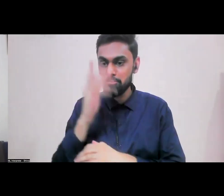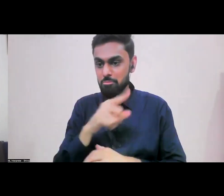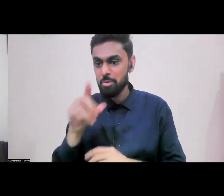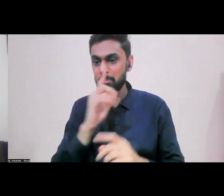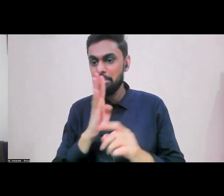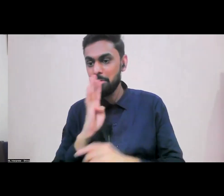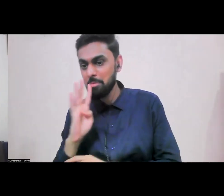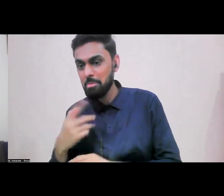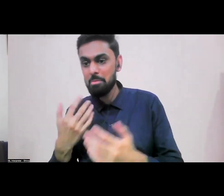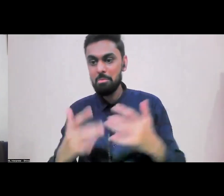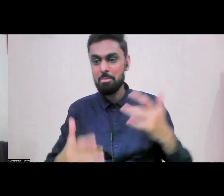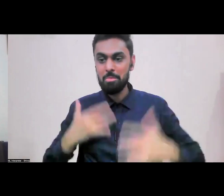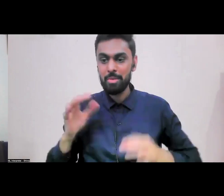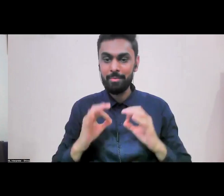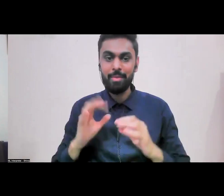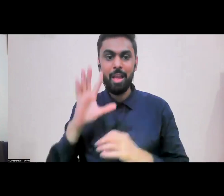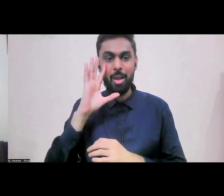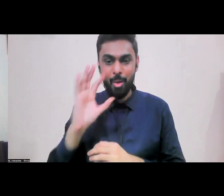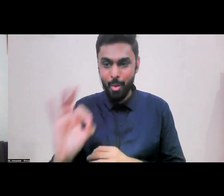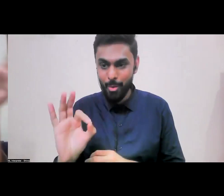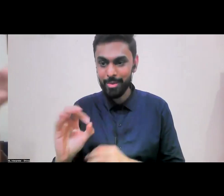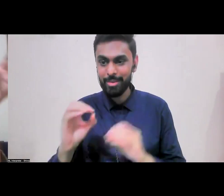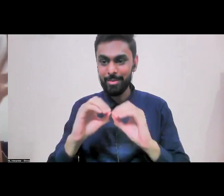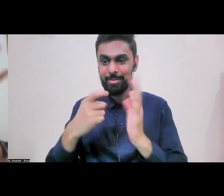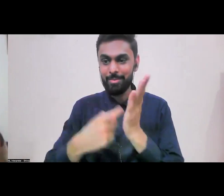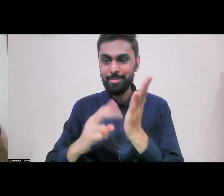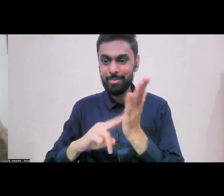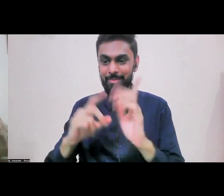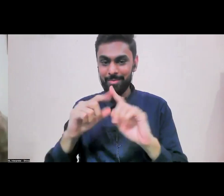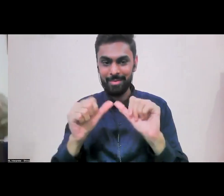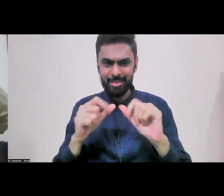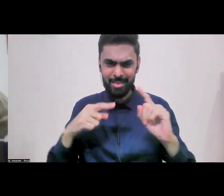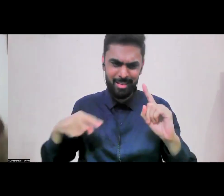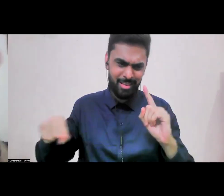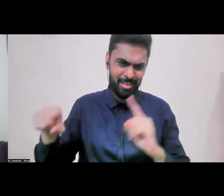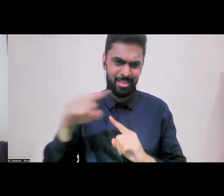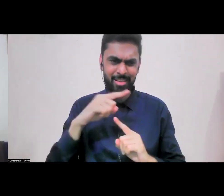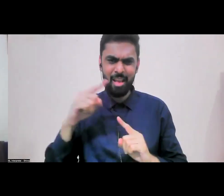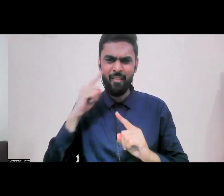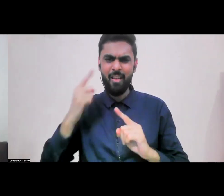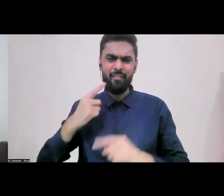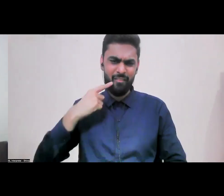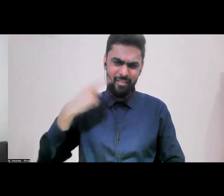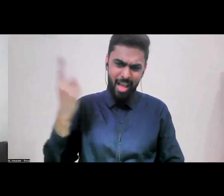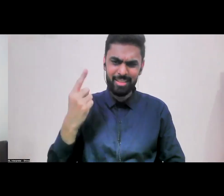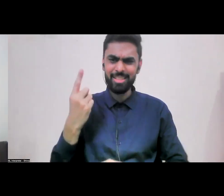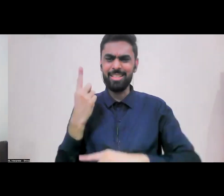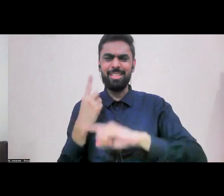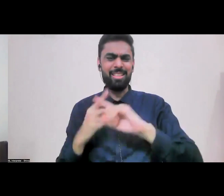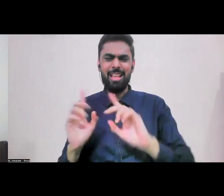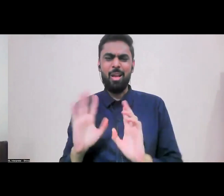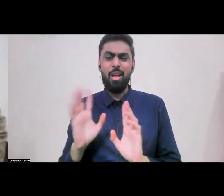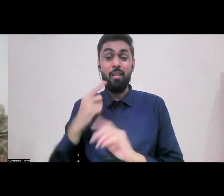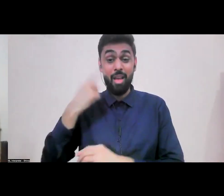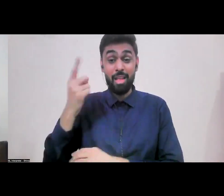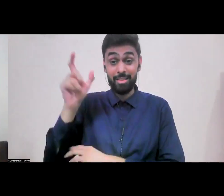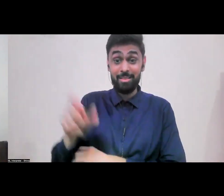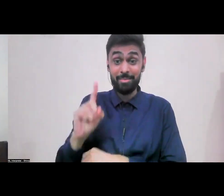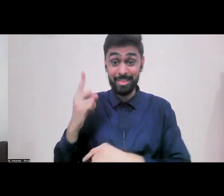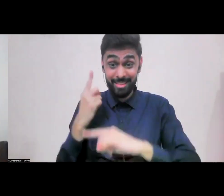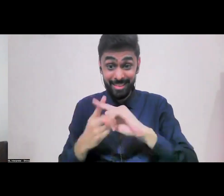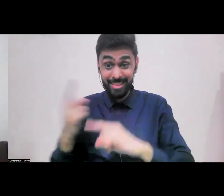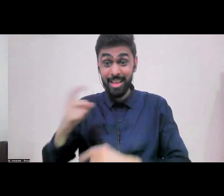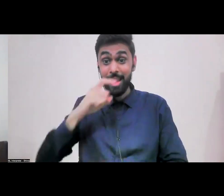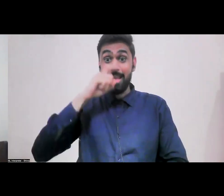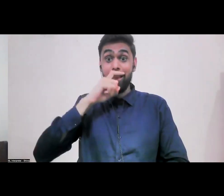to play. I think our entire fashion segment, and it's not just about fashion, right? It's about dignity, and you know how much you are helping